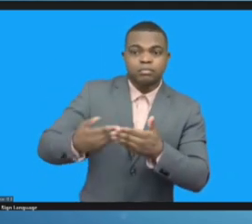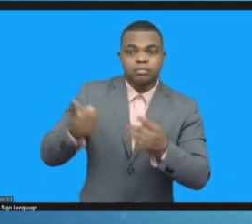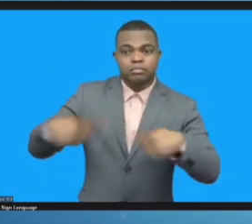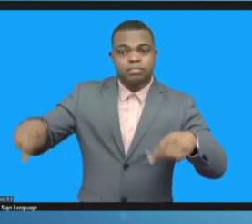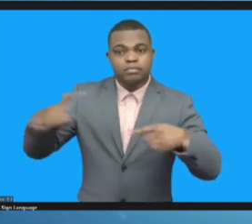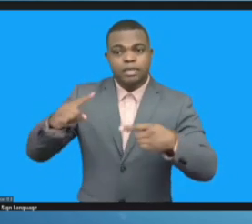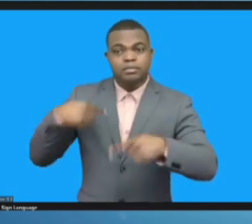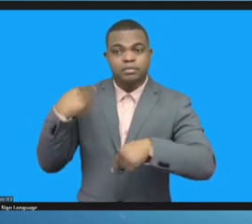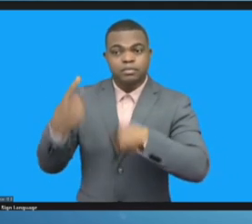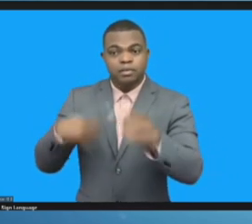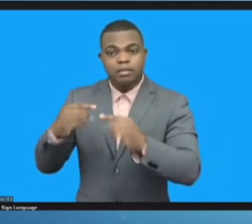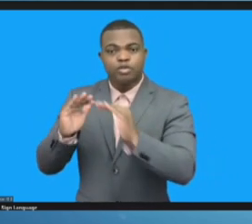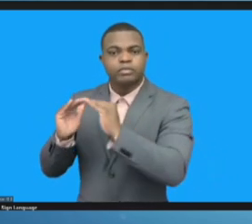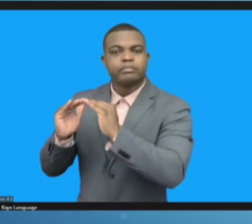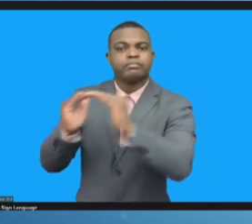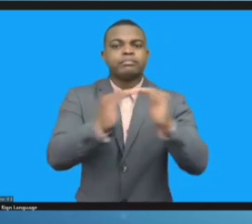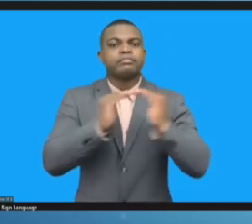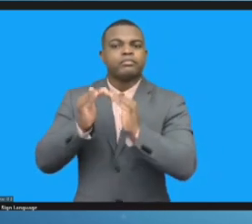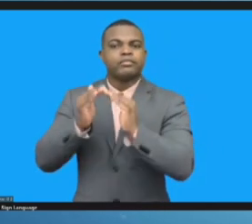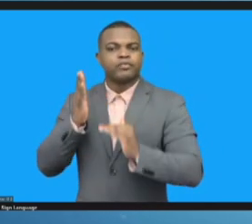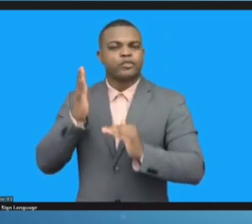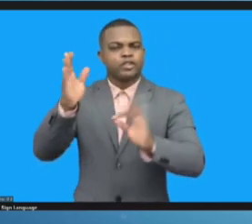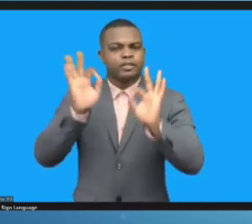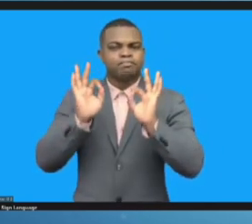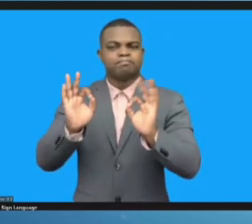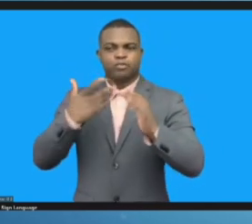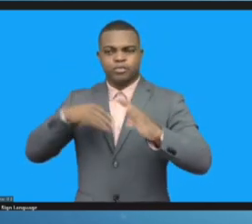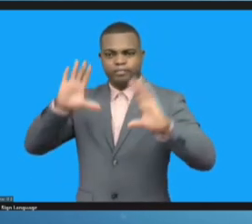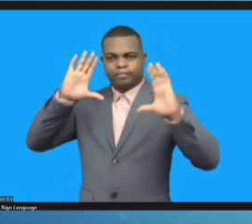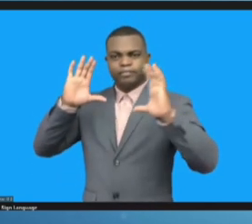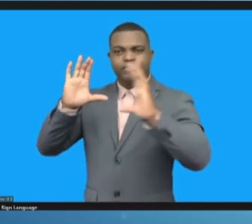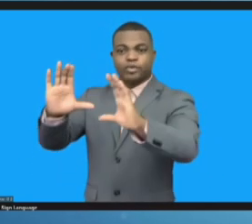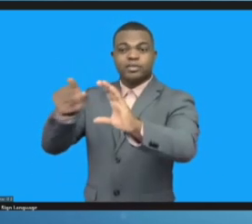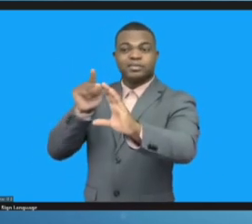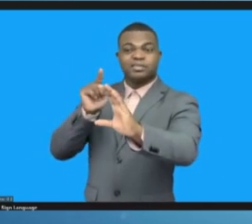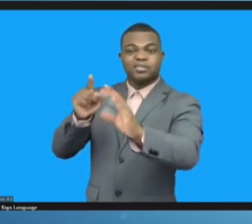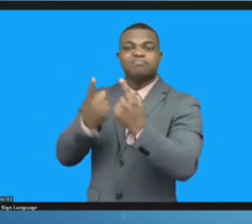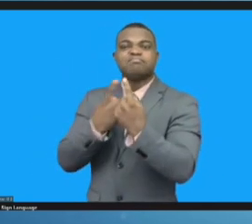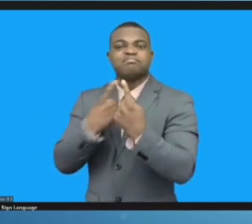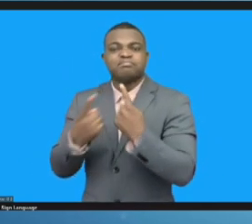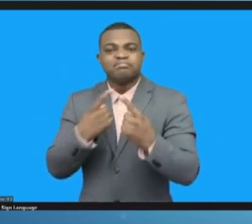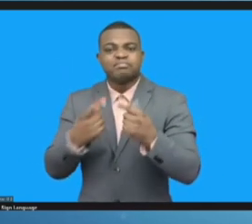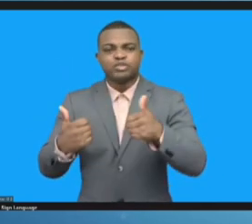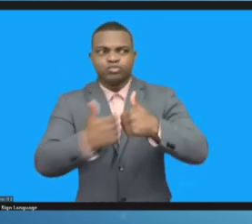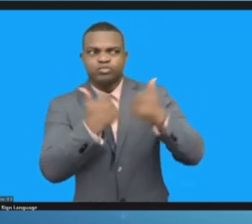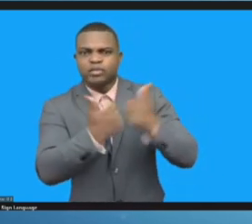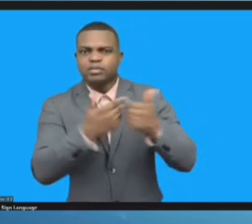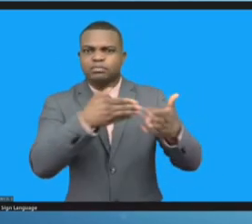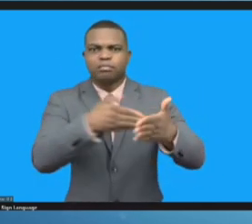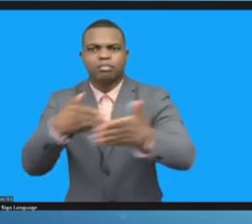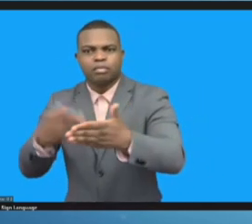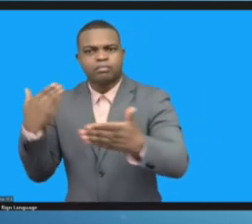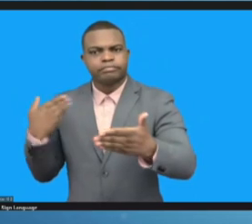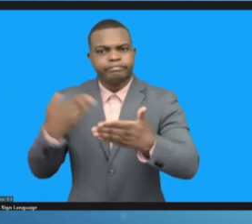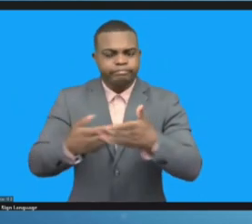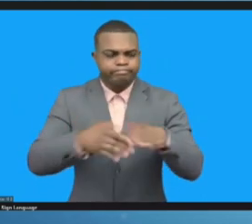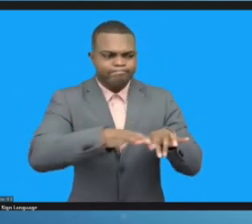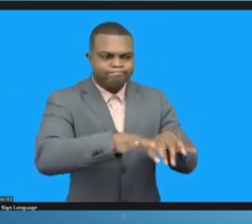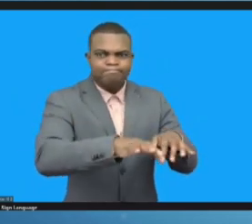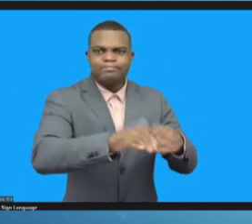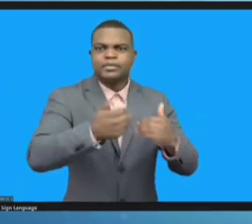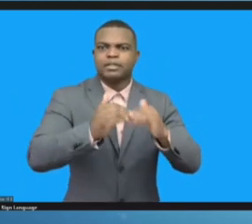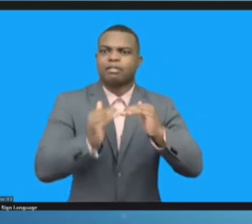content. It presents a vital opportunity to discuss accelerators for digital transformation and bridging the digital